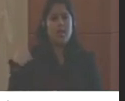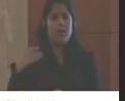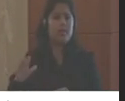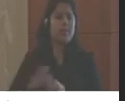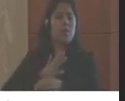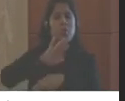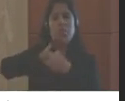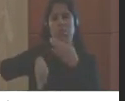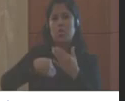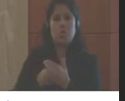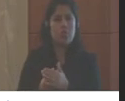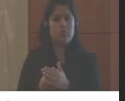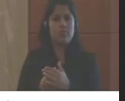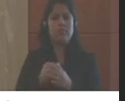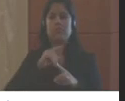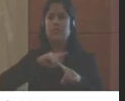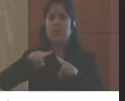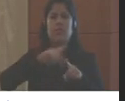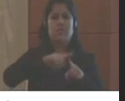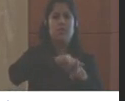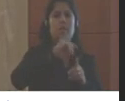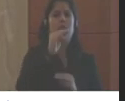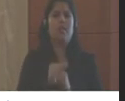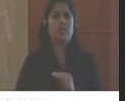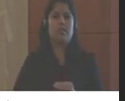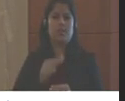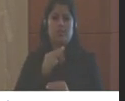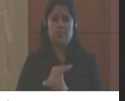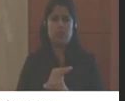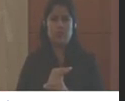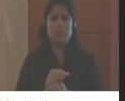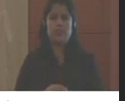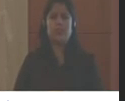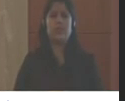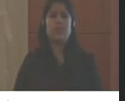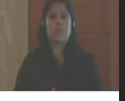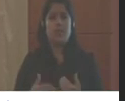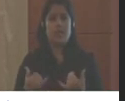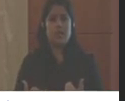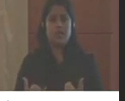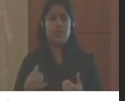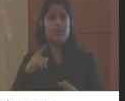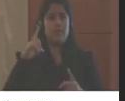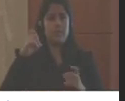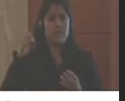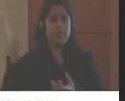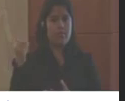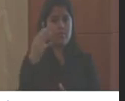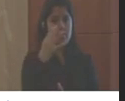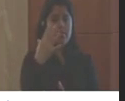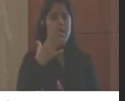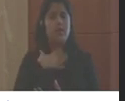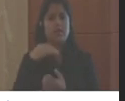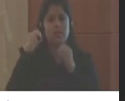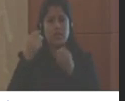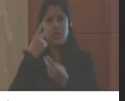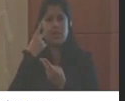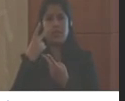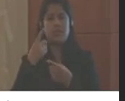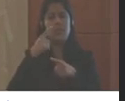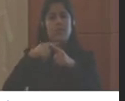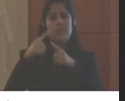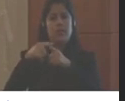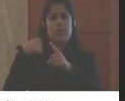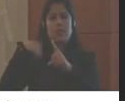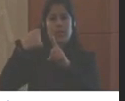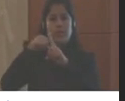are latent at all times, everywhere. In this graph, I would like to show you how